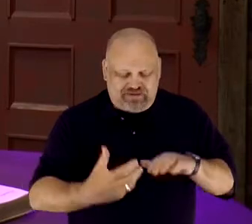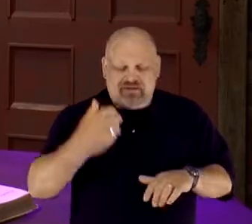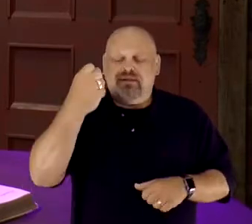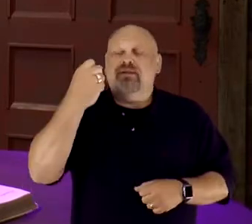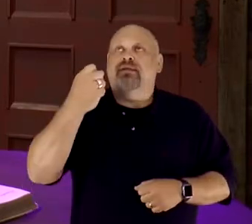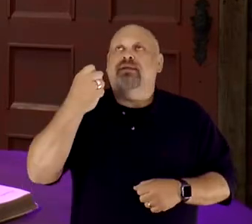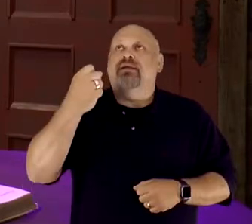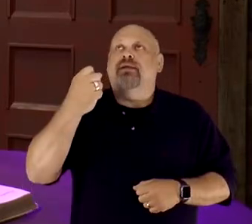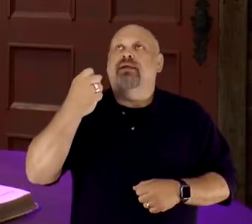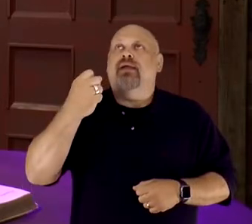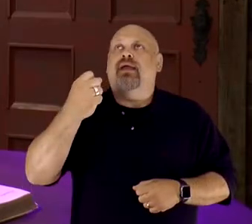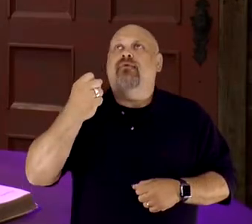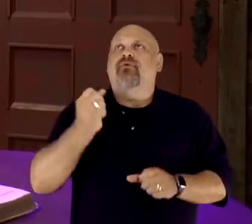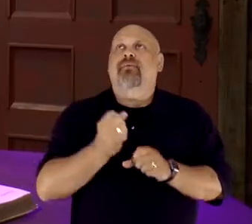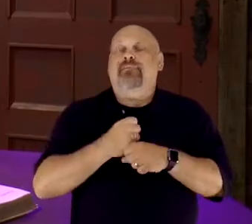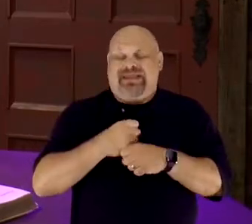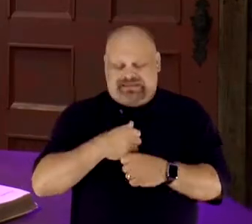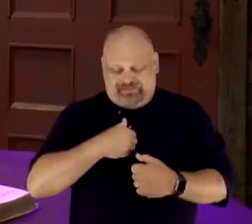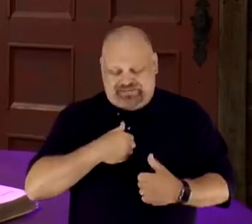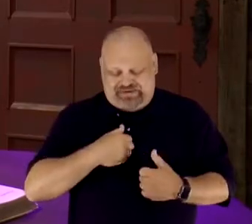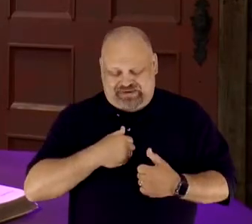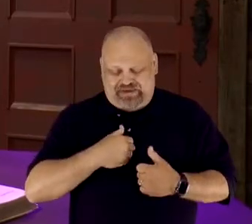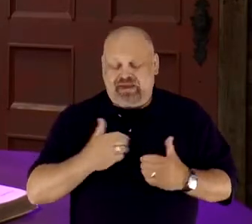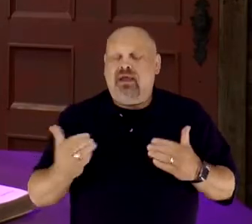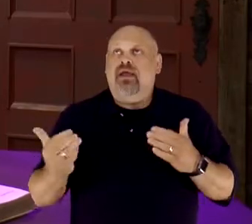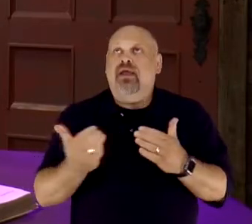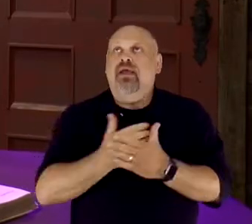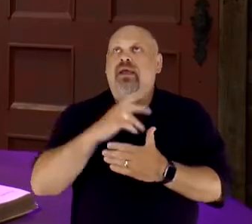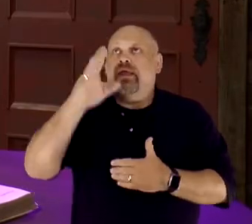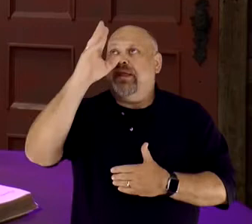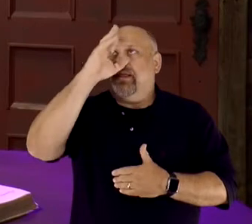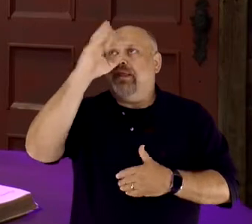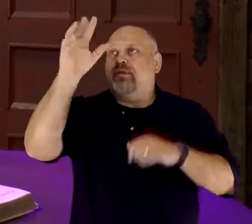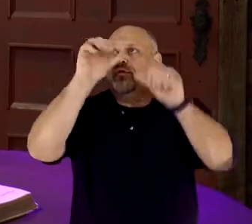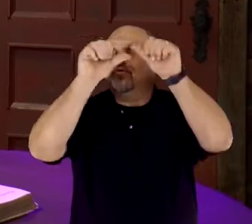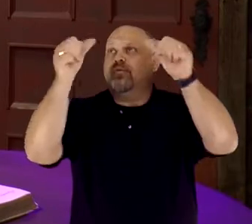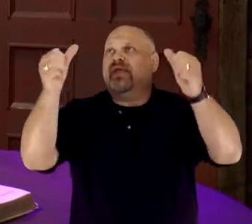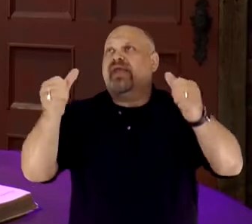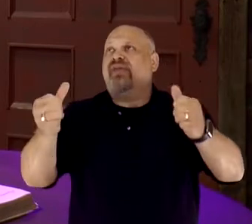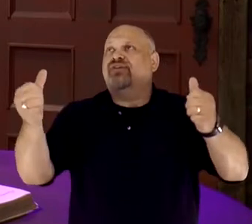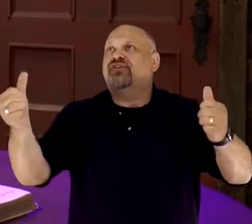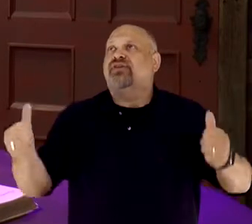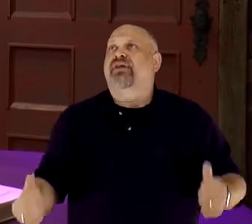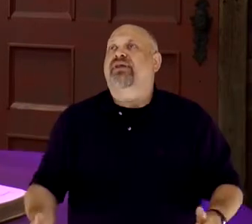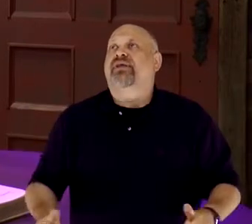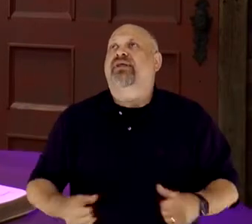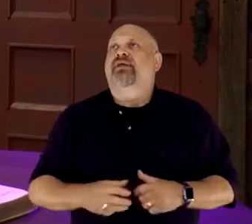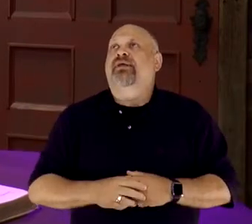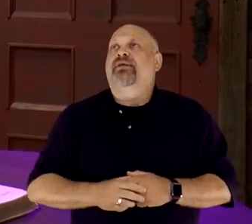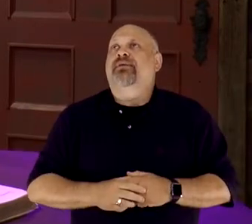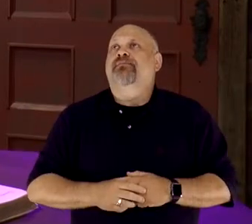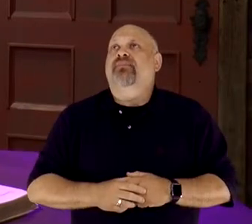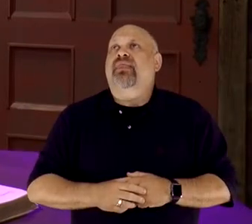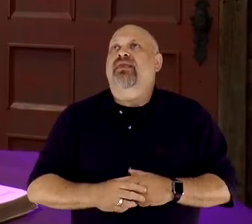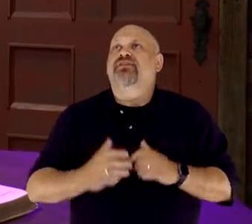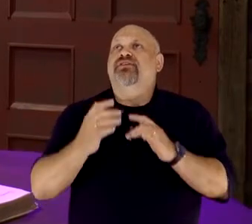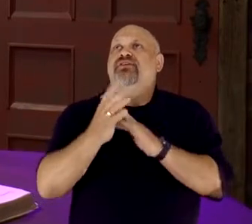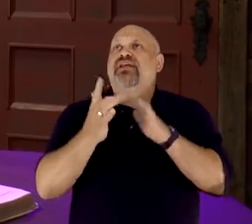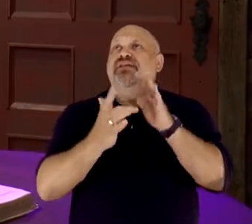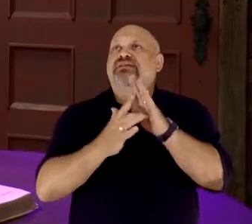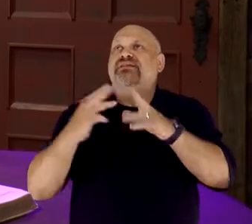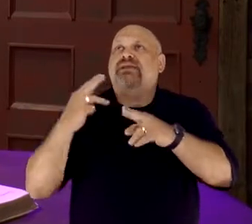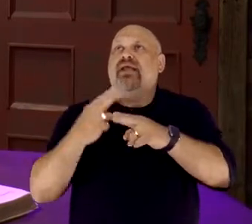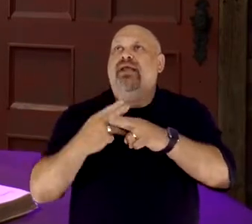sin, and for making me a new creation.